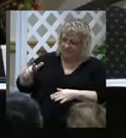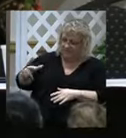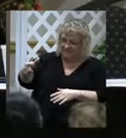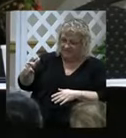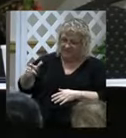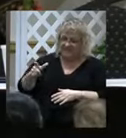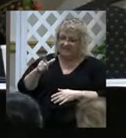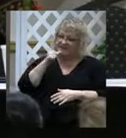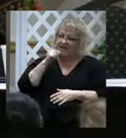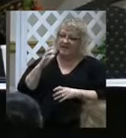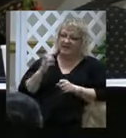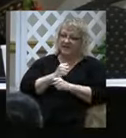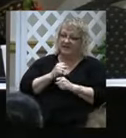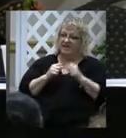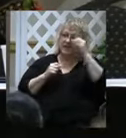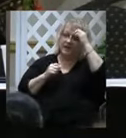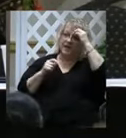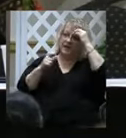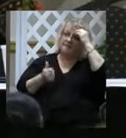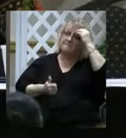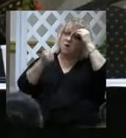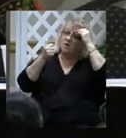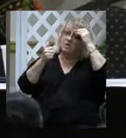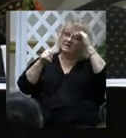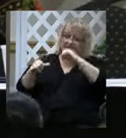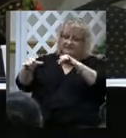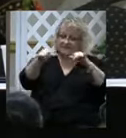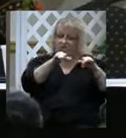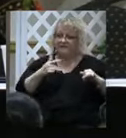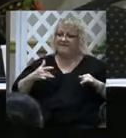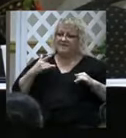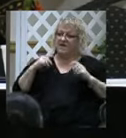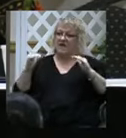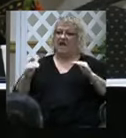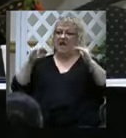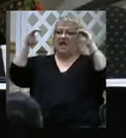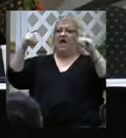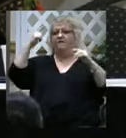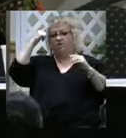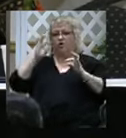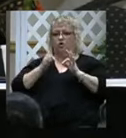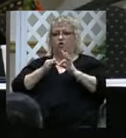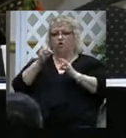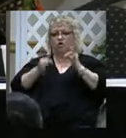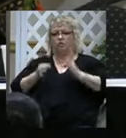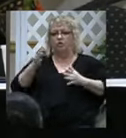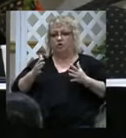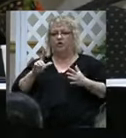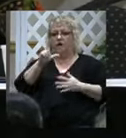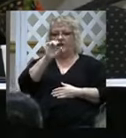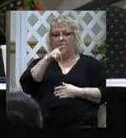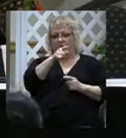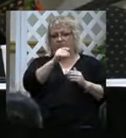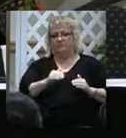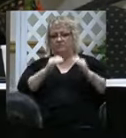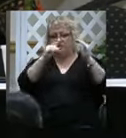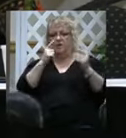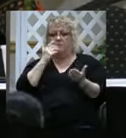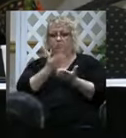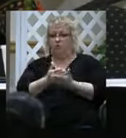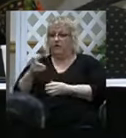Not a lot of them get overturned on appeal because the standards on appeal are very, very high. For the LEP person would need to prove